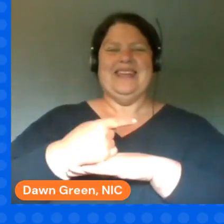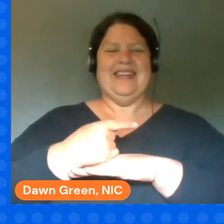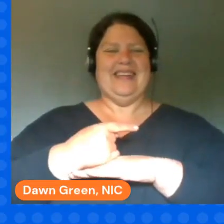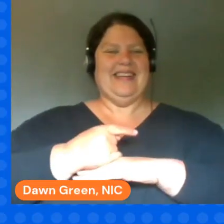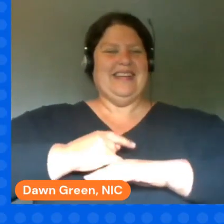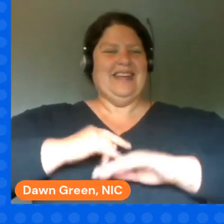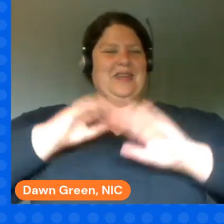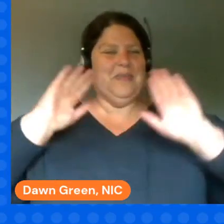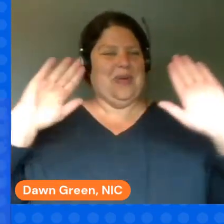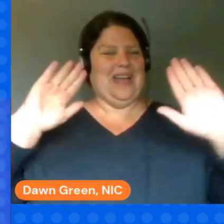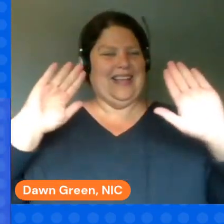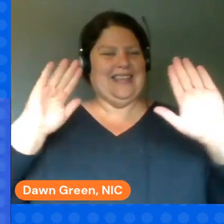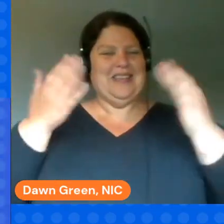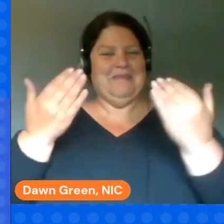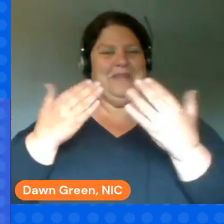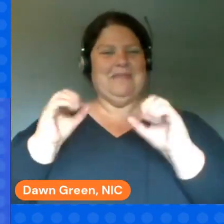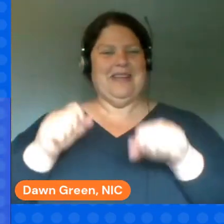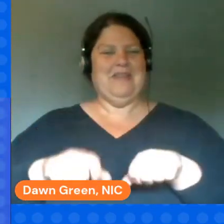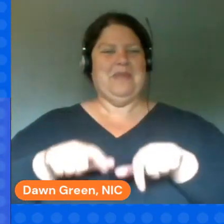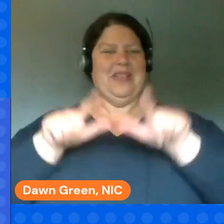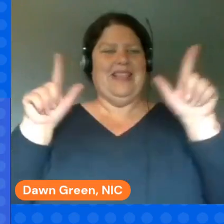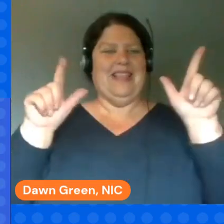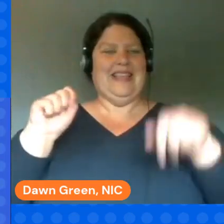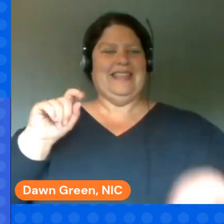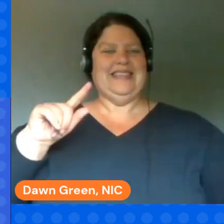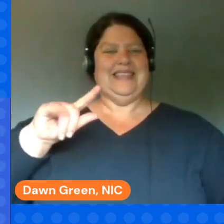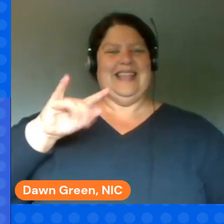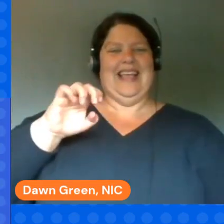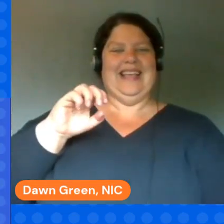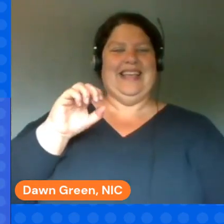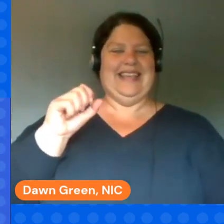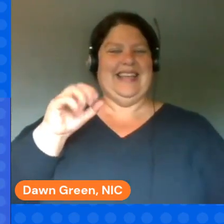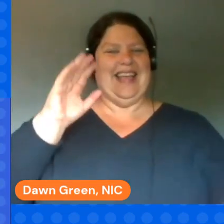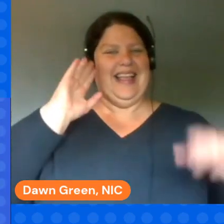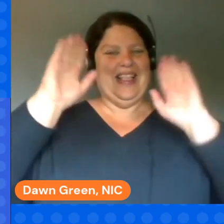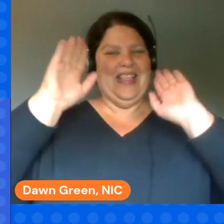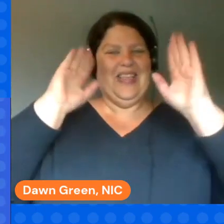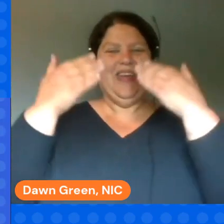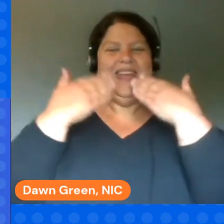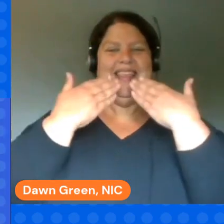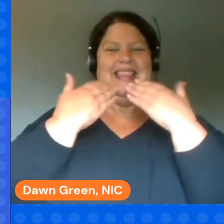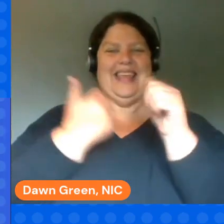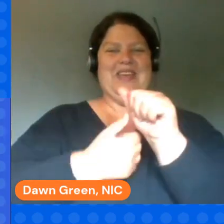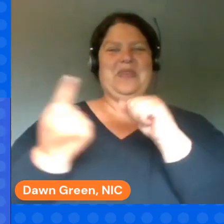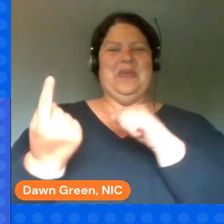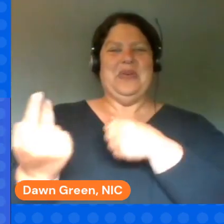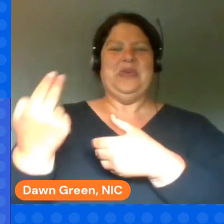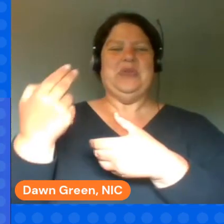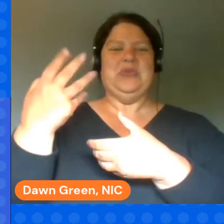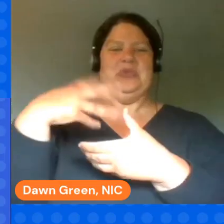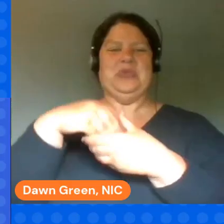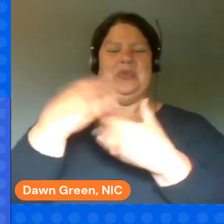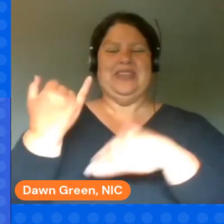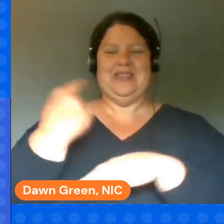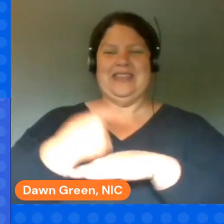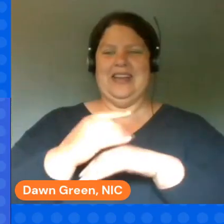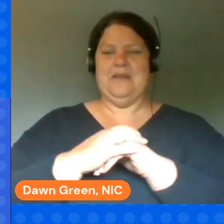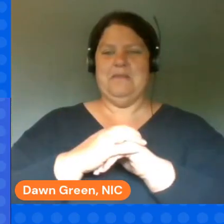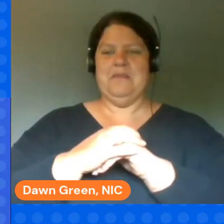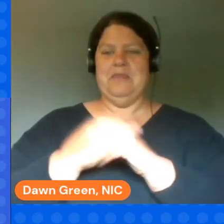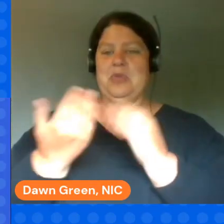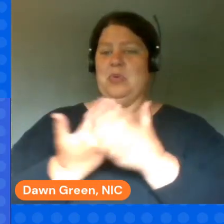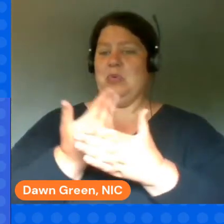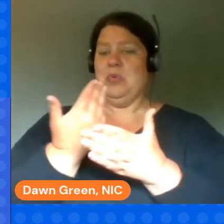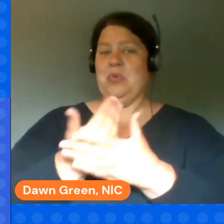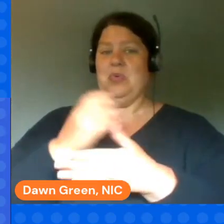Amazing. And maybe we can pull up the slides while I say, yeah, thanks everyone for joining us for this session. What's new with OctoStudio? We're